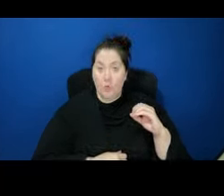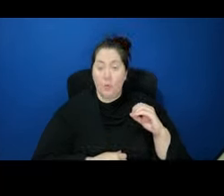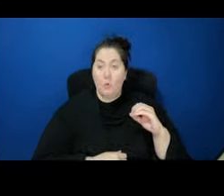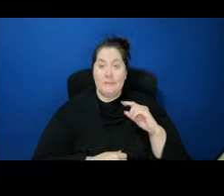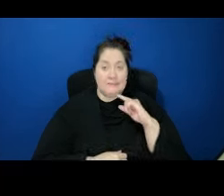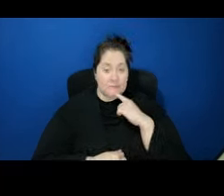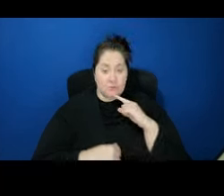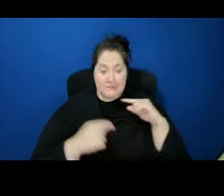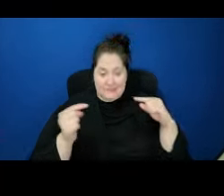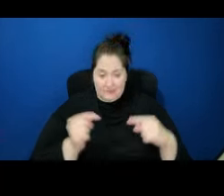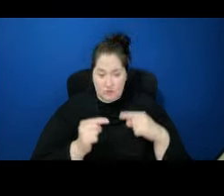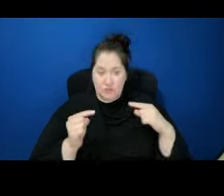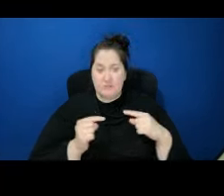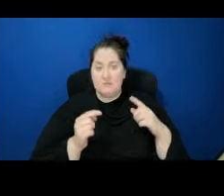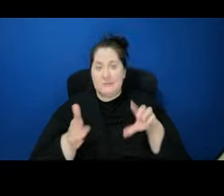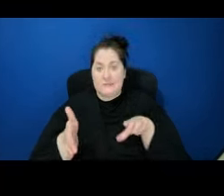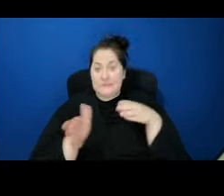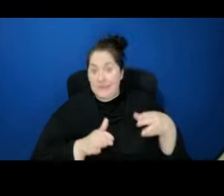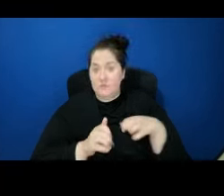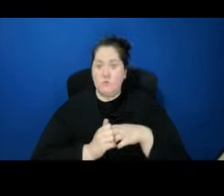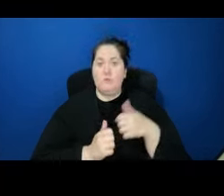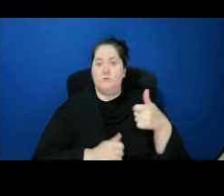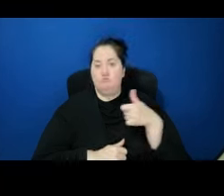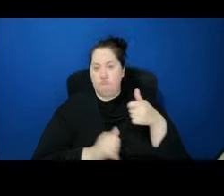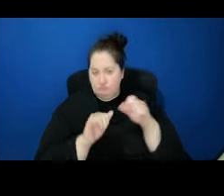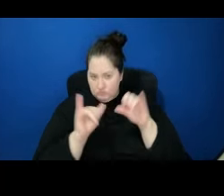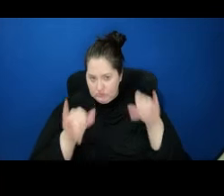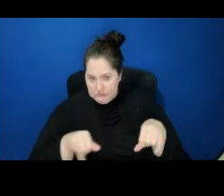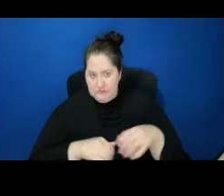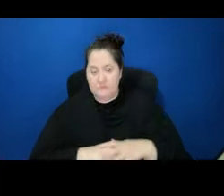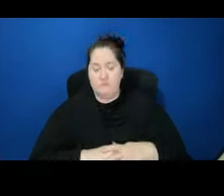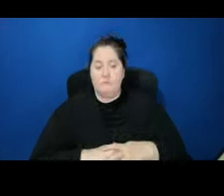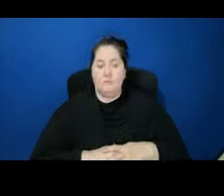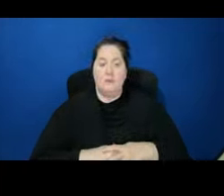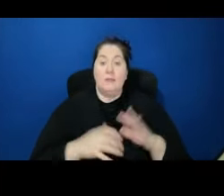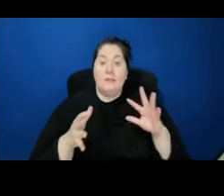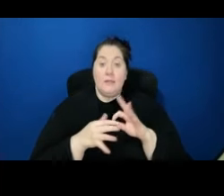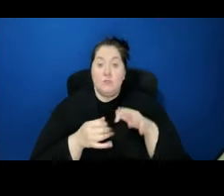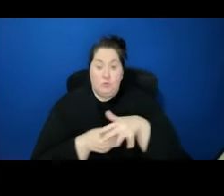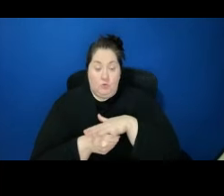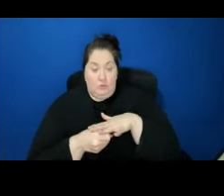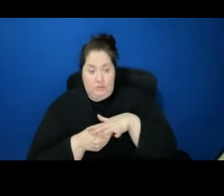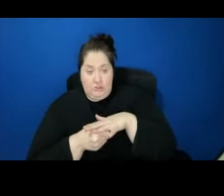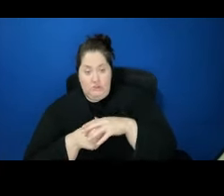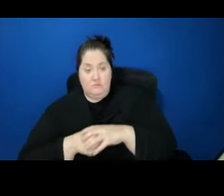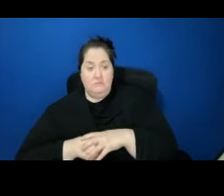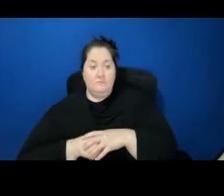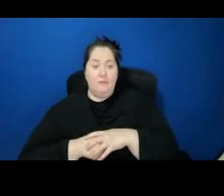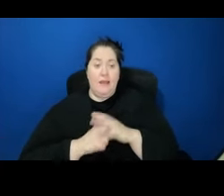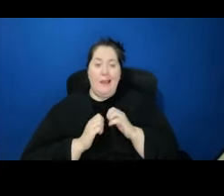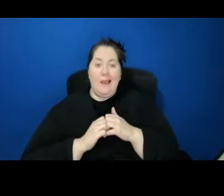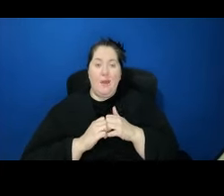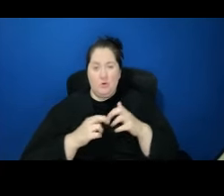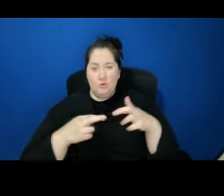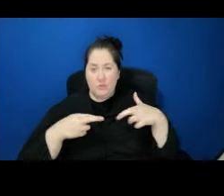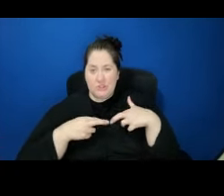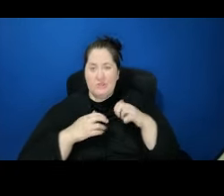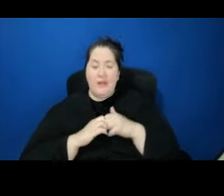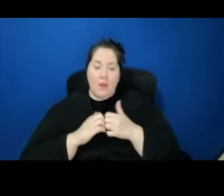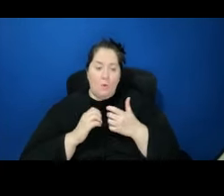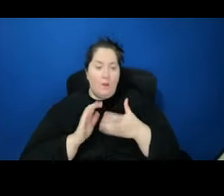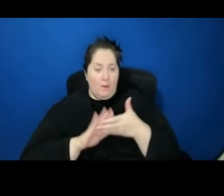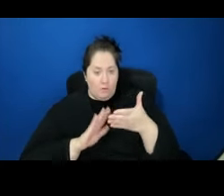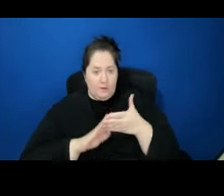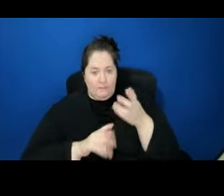serious injuries and fatalities in our transportation system, our connections to the region, how we operate and maintain the system, and also,